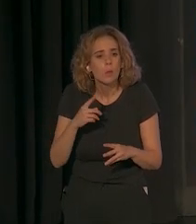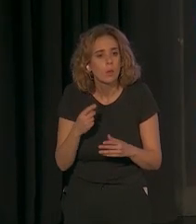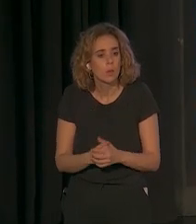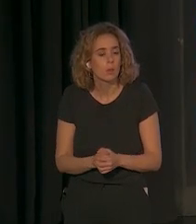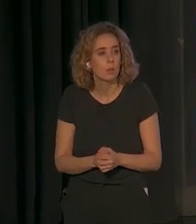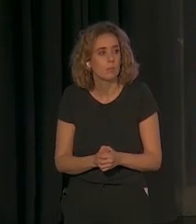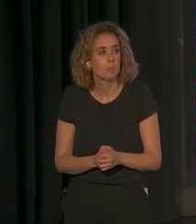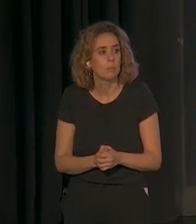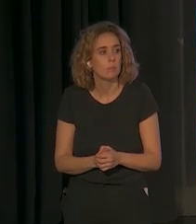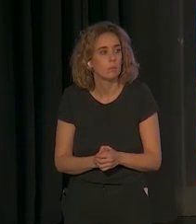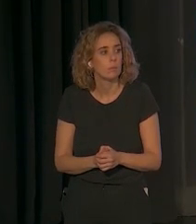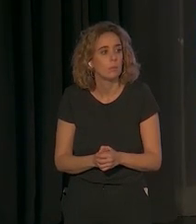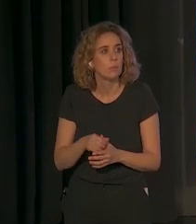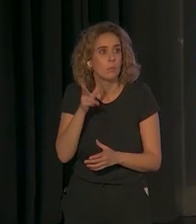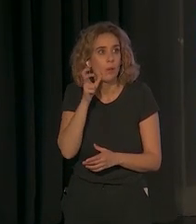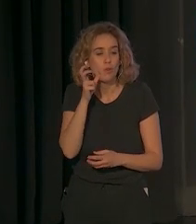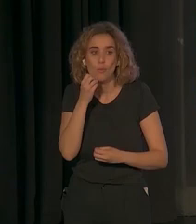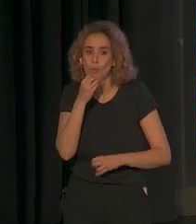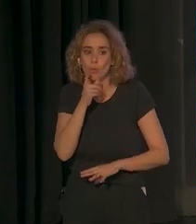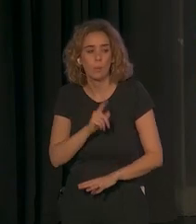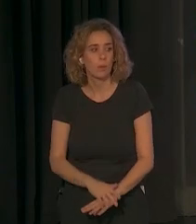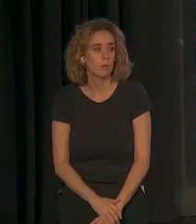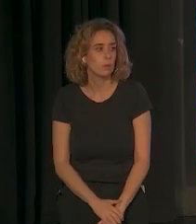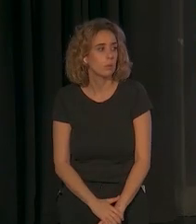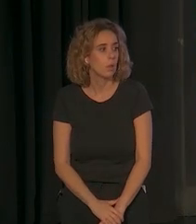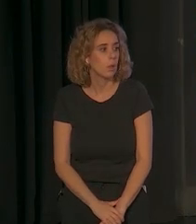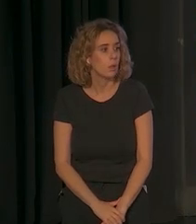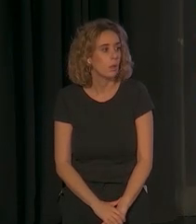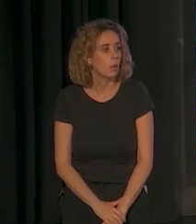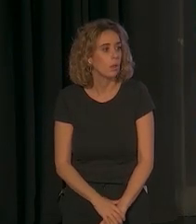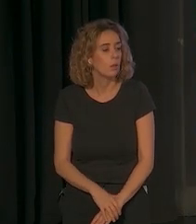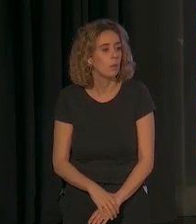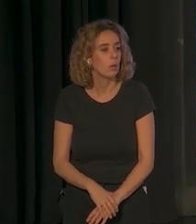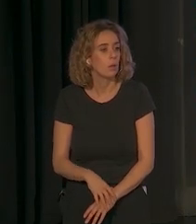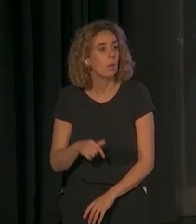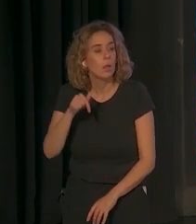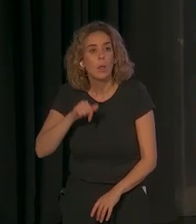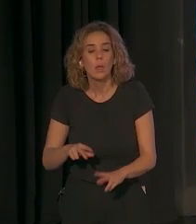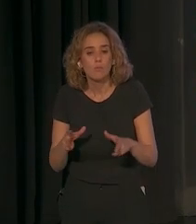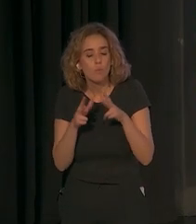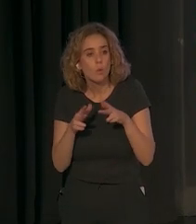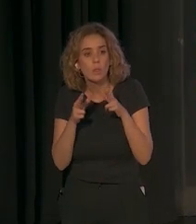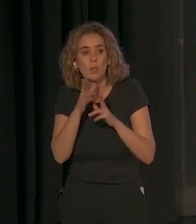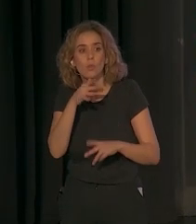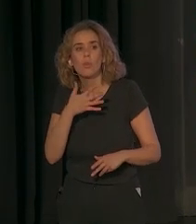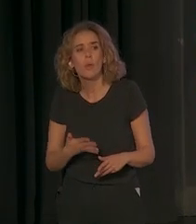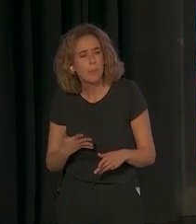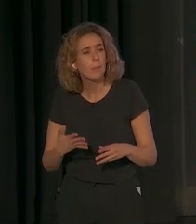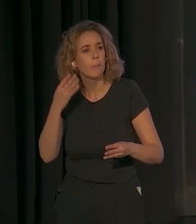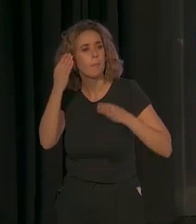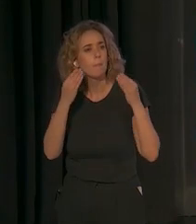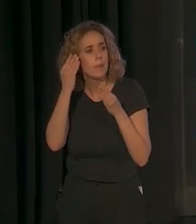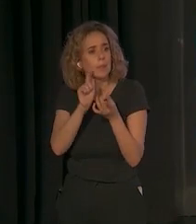you believe should be changed or updated? How do you see these practices 9 years later? Our society has